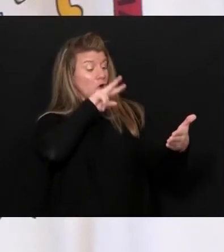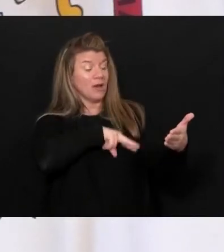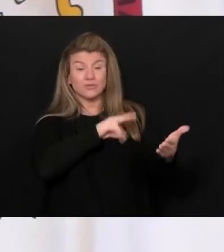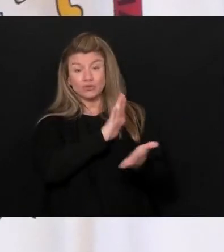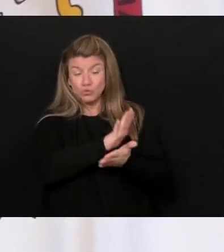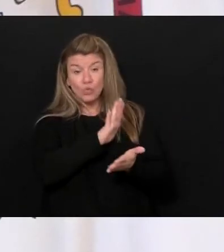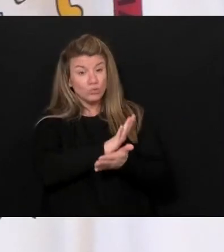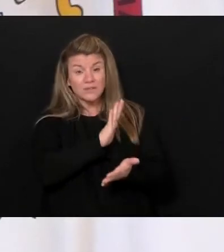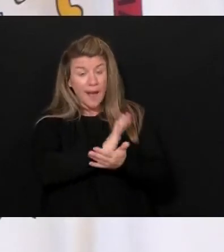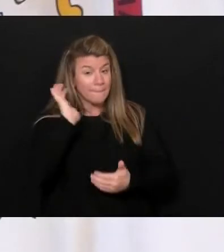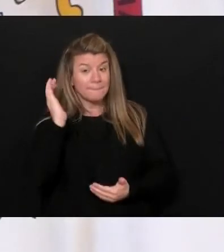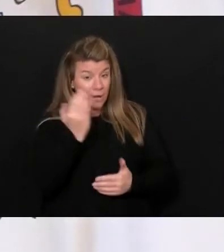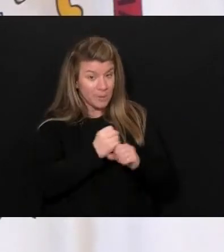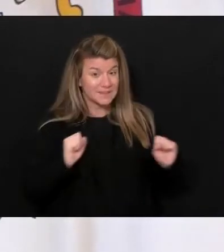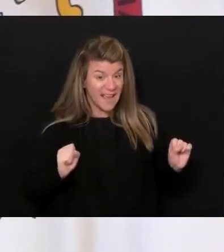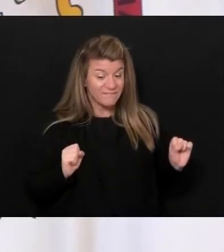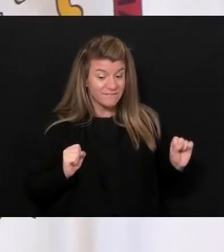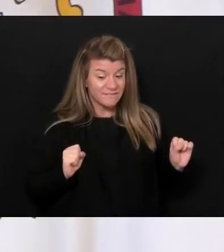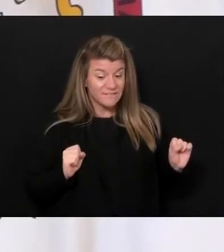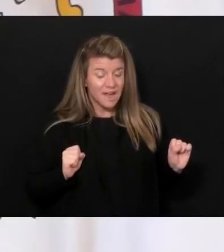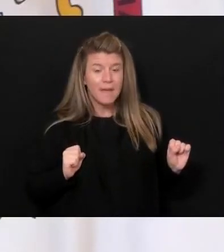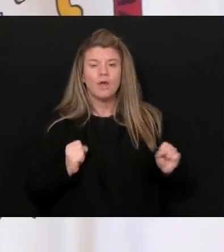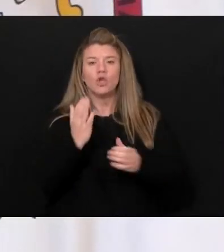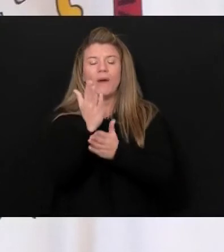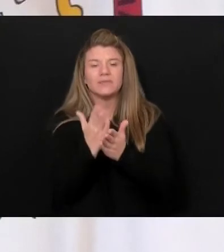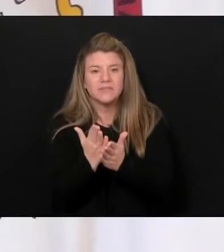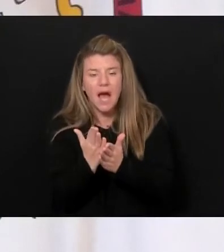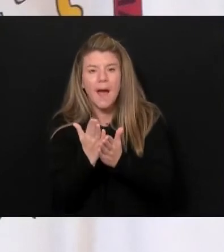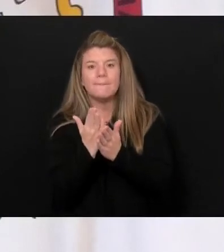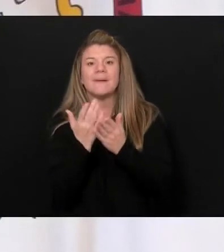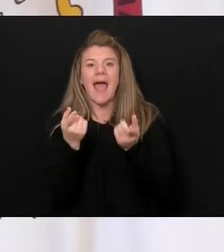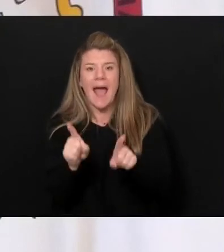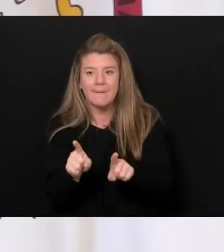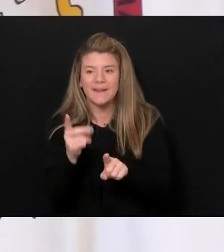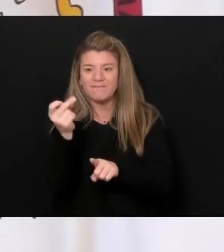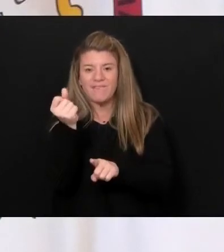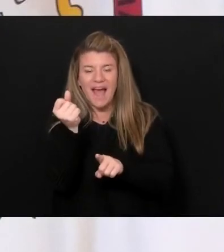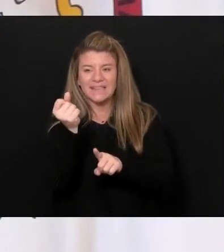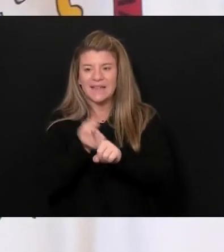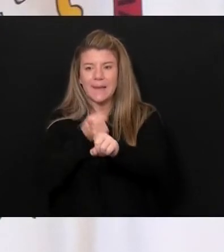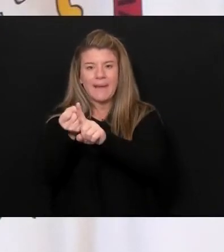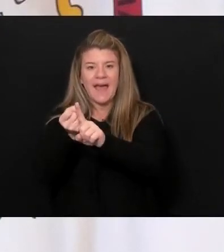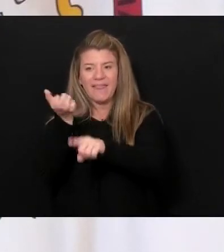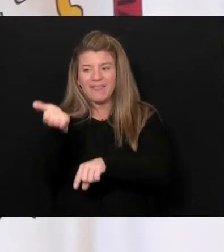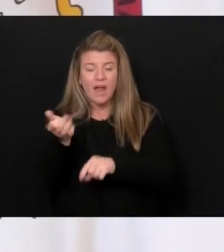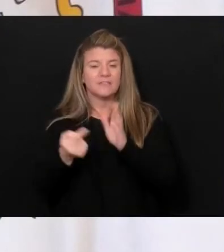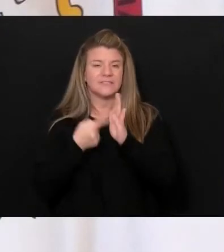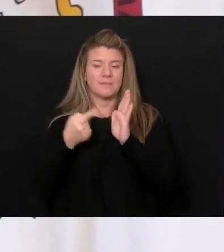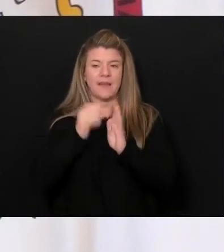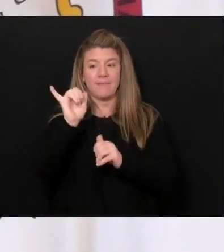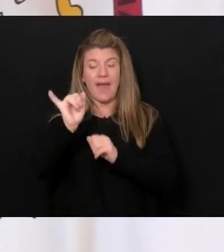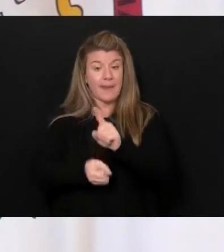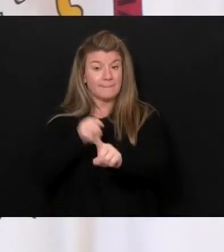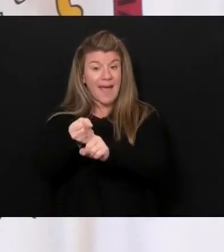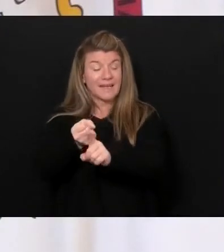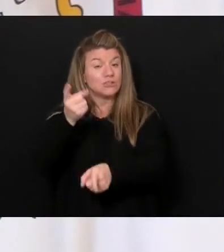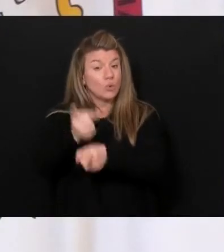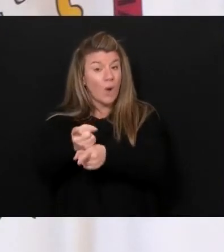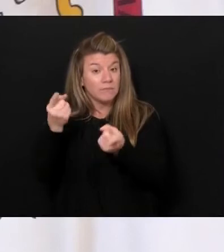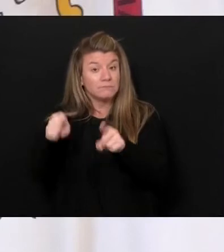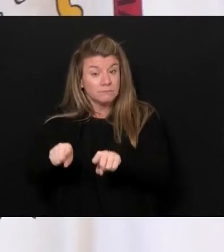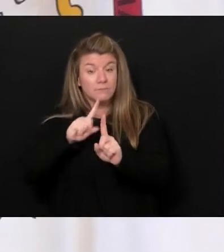safe. You have some knee-jerk reaction that goes on and everything, but sometimes that knee-jerk reaction is the right reaction